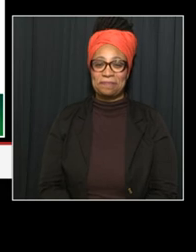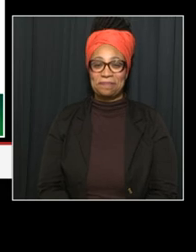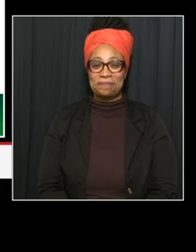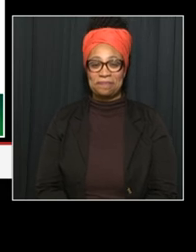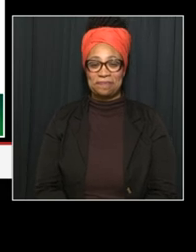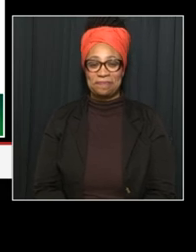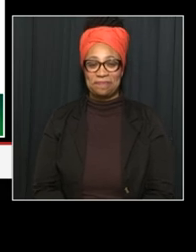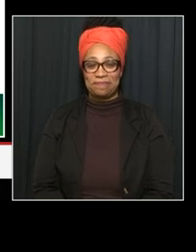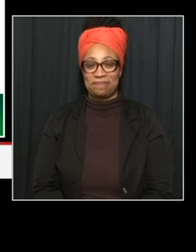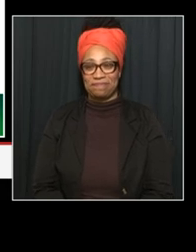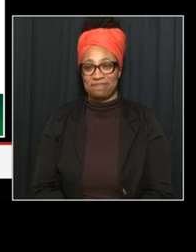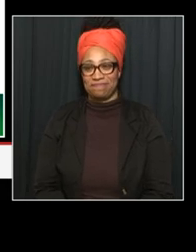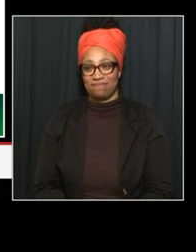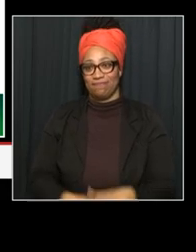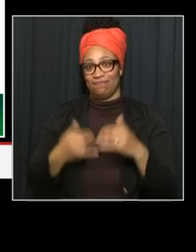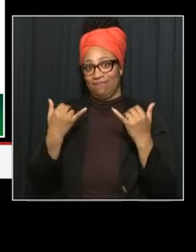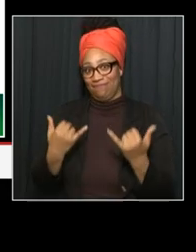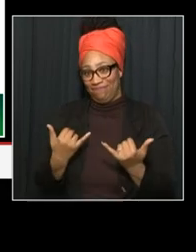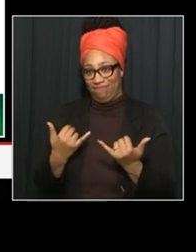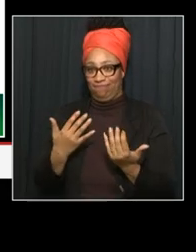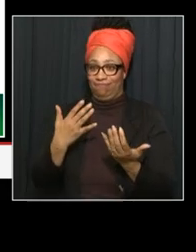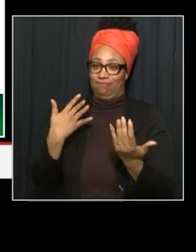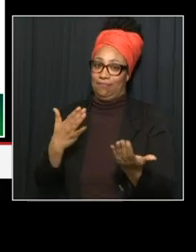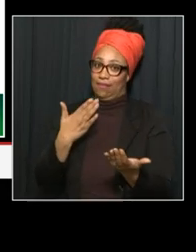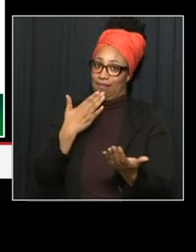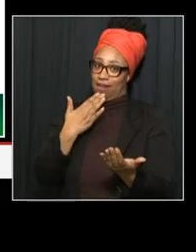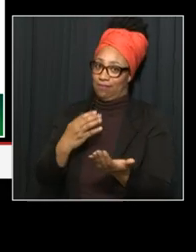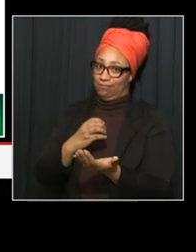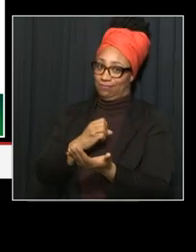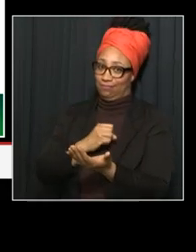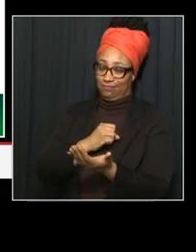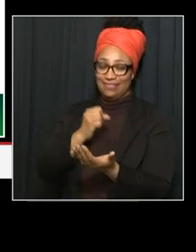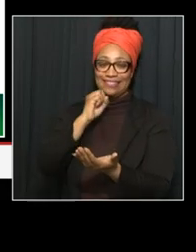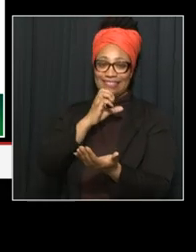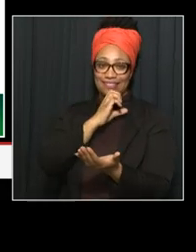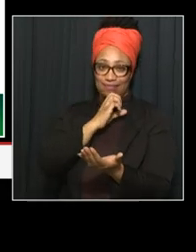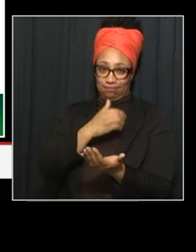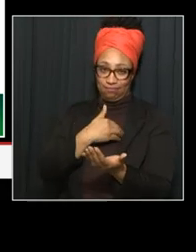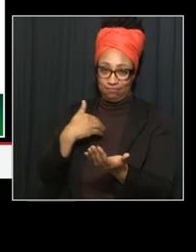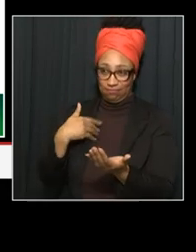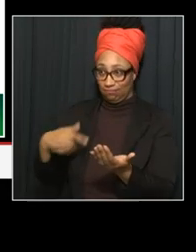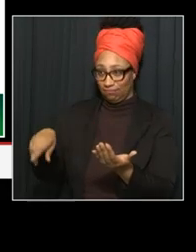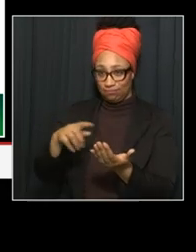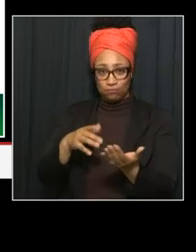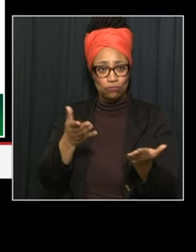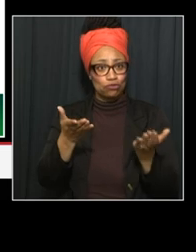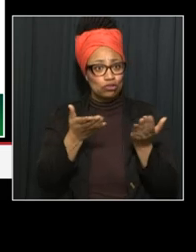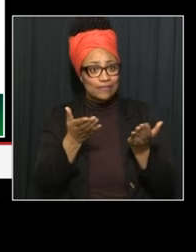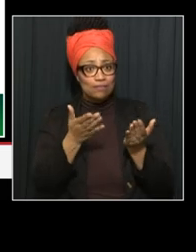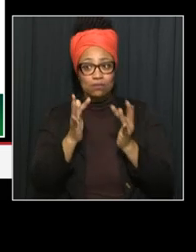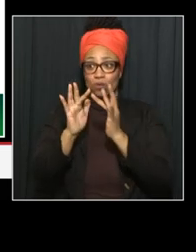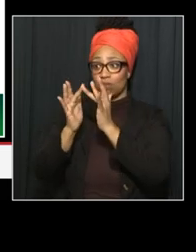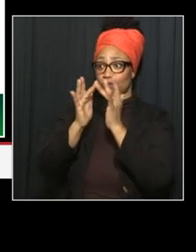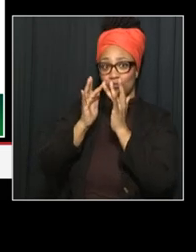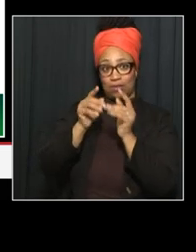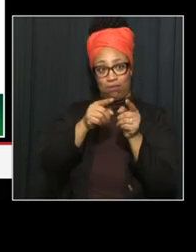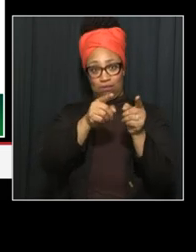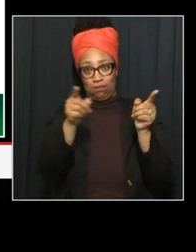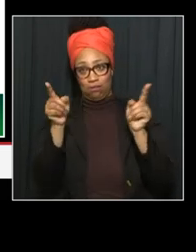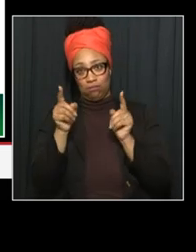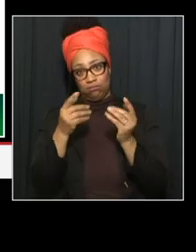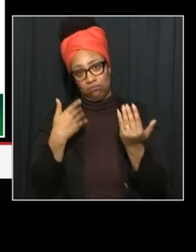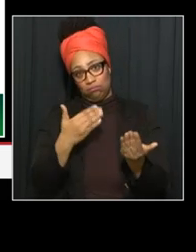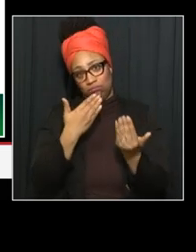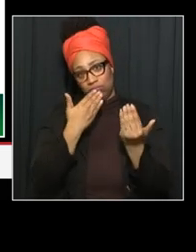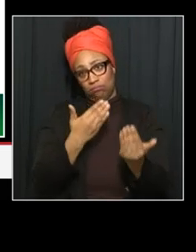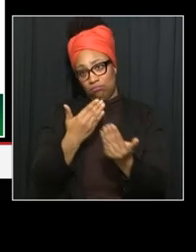I also want to thank our senior service network that's a part of the Department of Aging and Community Living. It's comprised of over 40 grantees